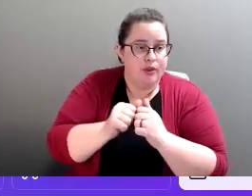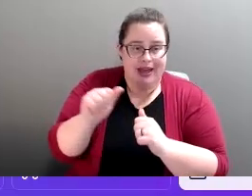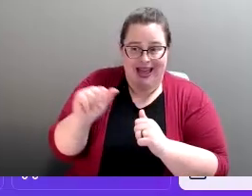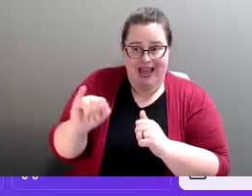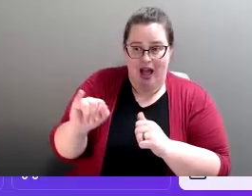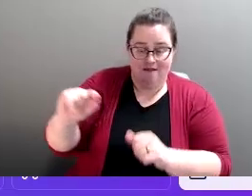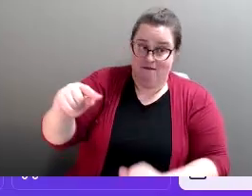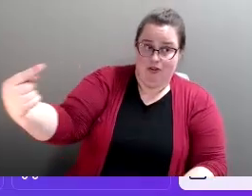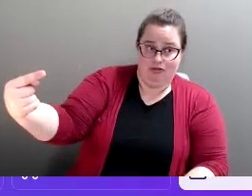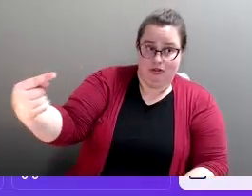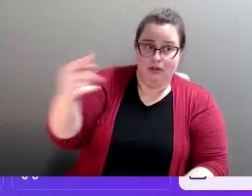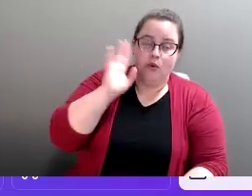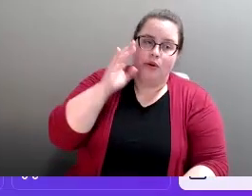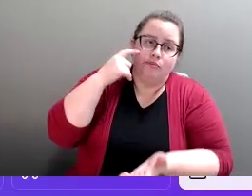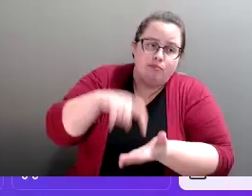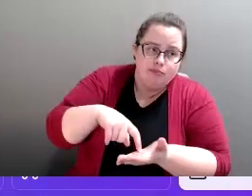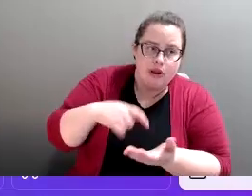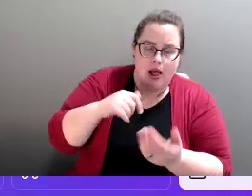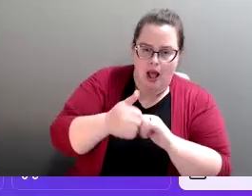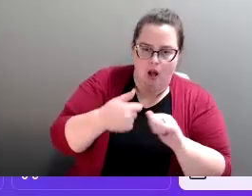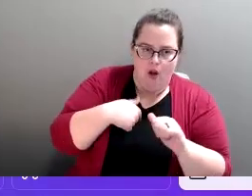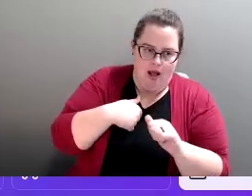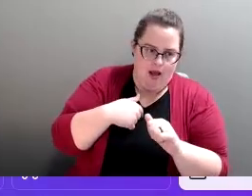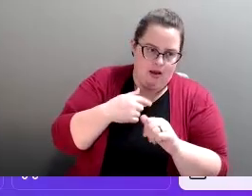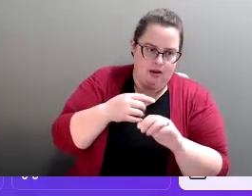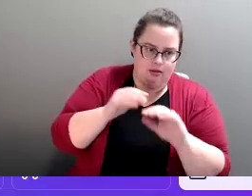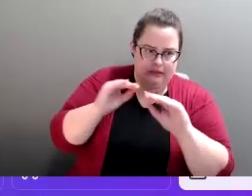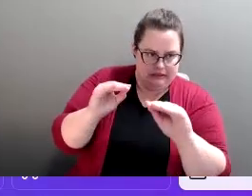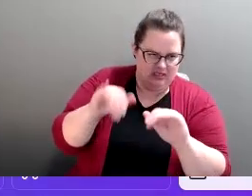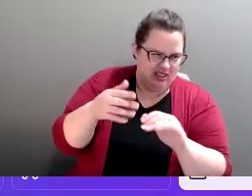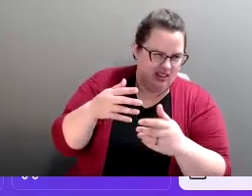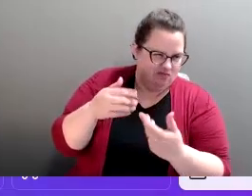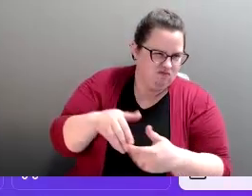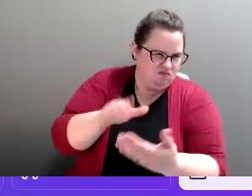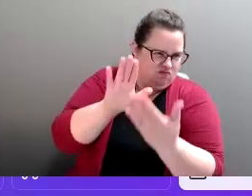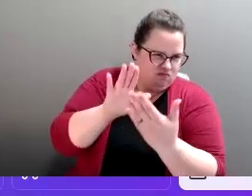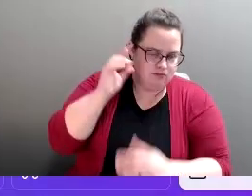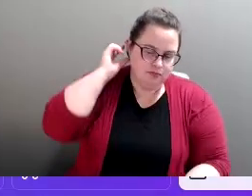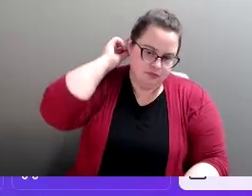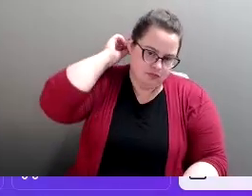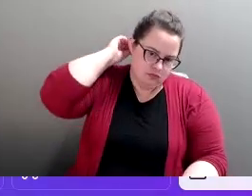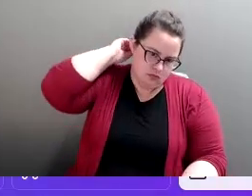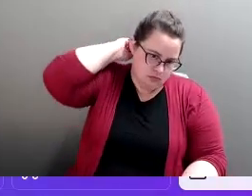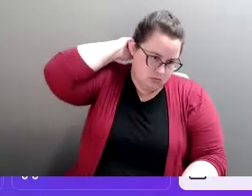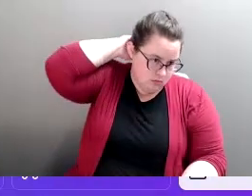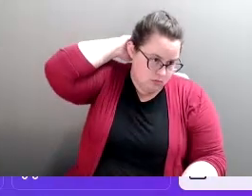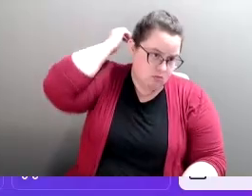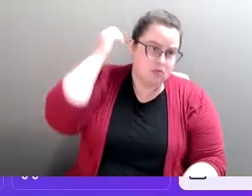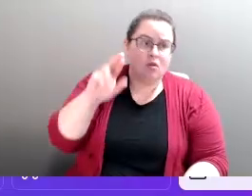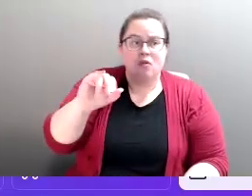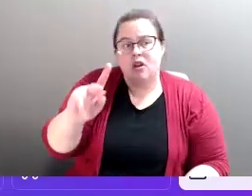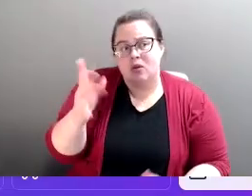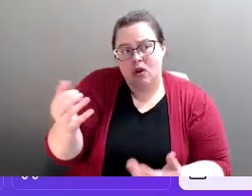that. And you'll see the way I have approached that in this presentation. Yeah, and Rick, anything you want to add to